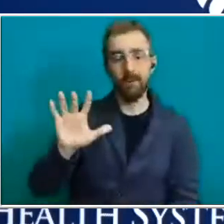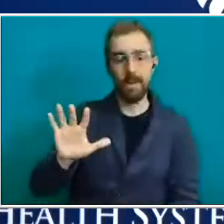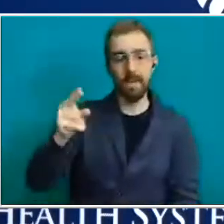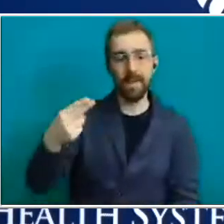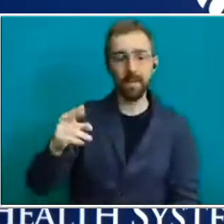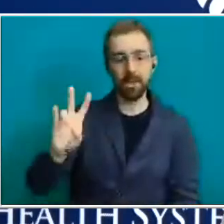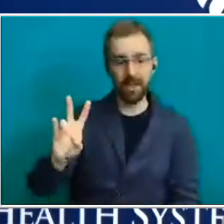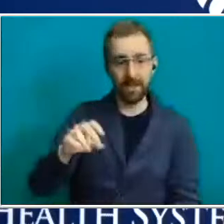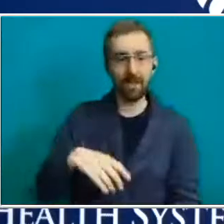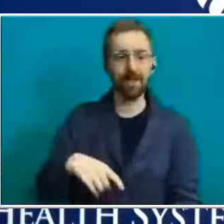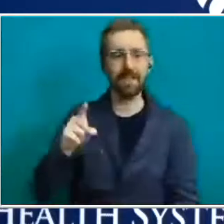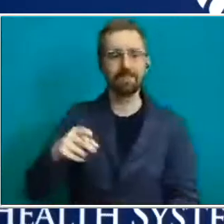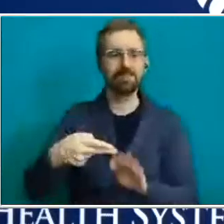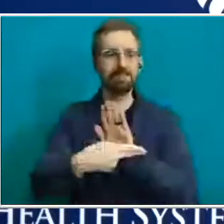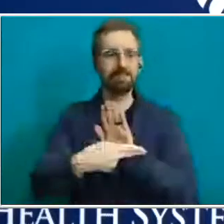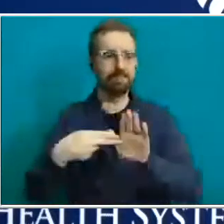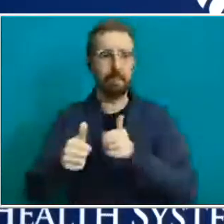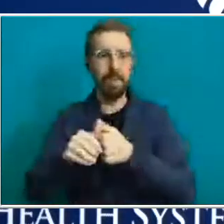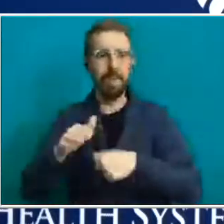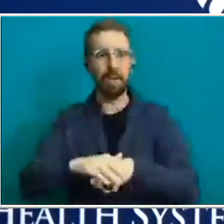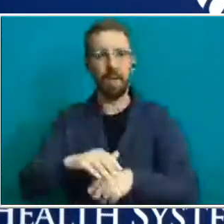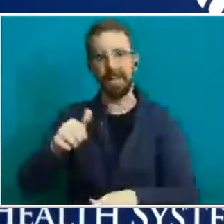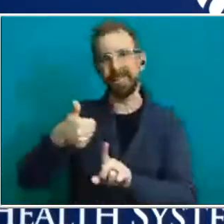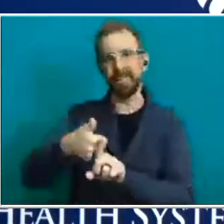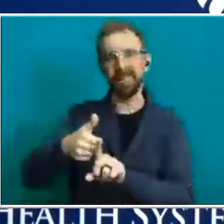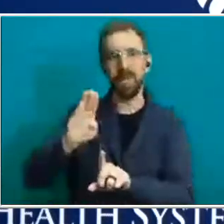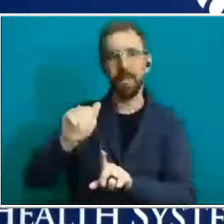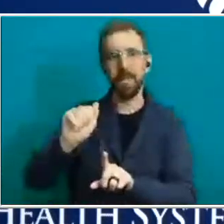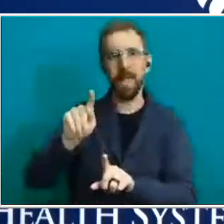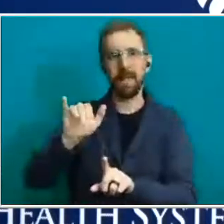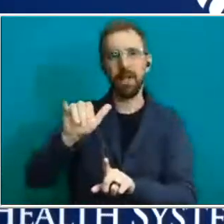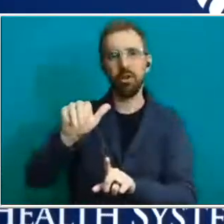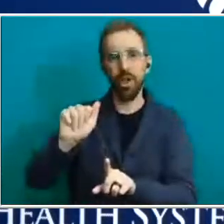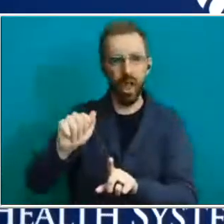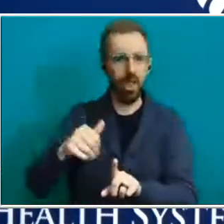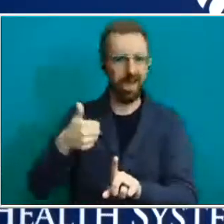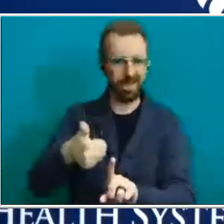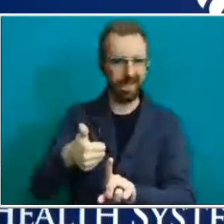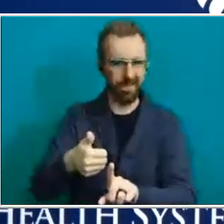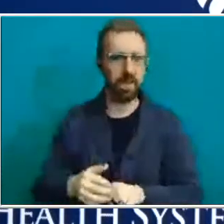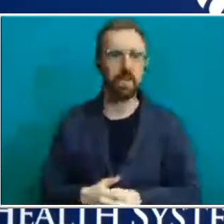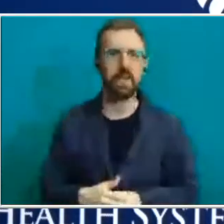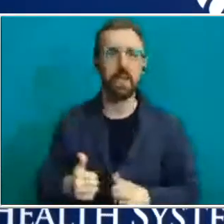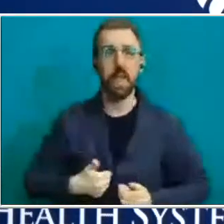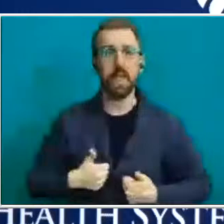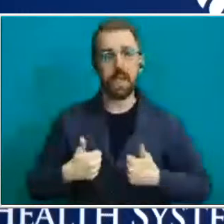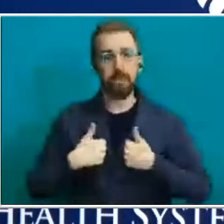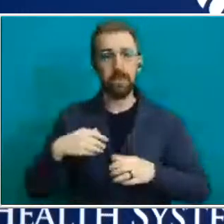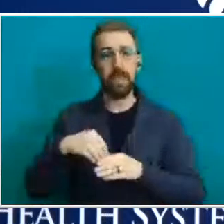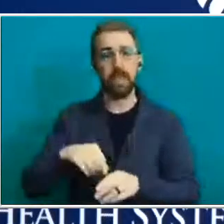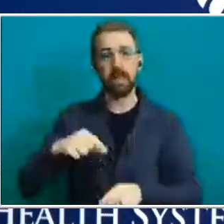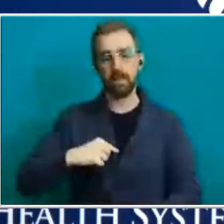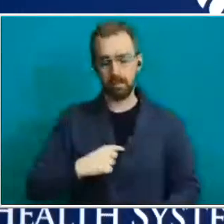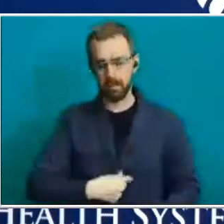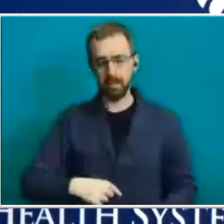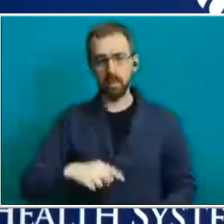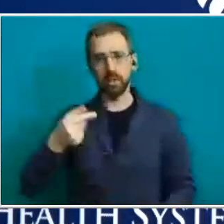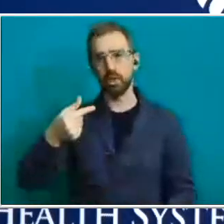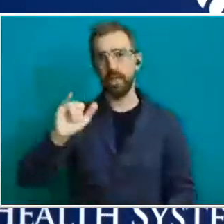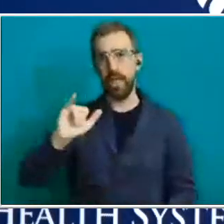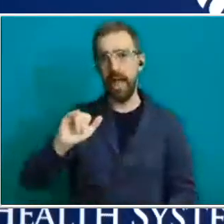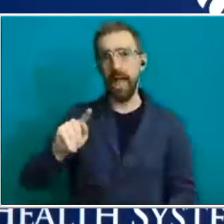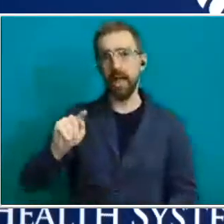designation based on the bacterial isolate itself, lives in the GI tract, the gastrointestinal tract